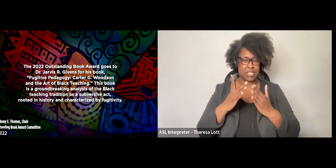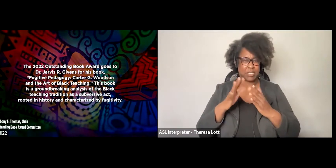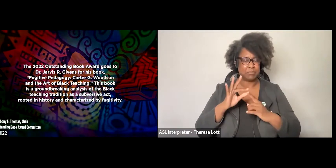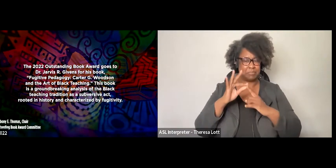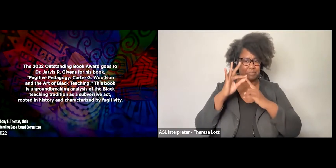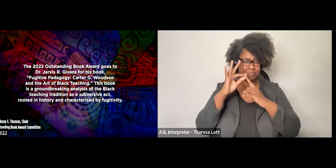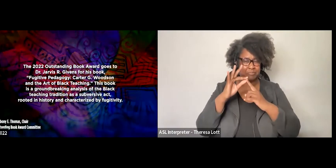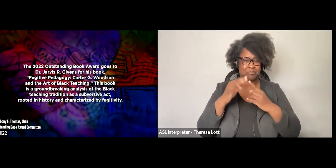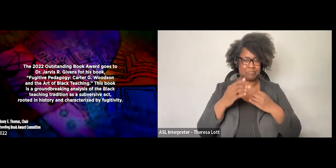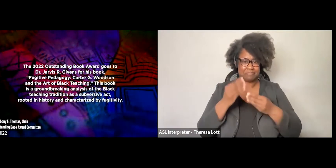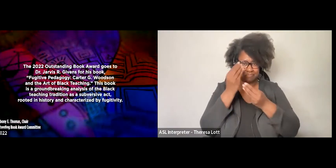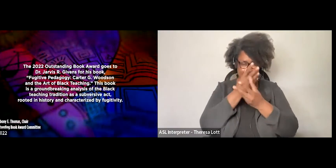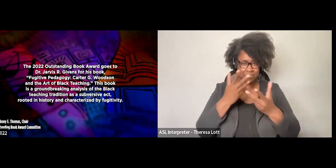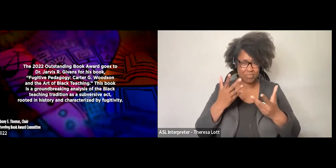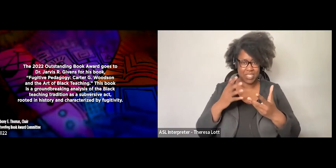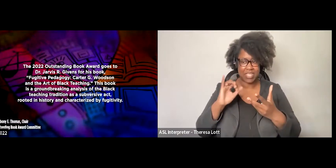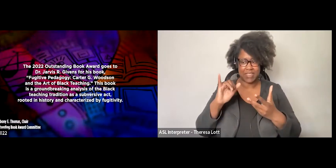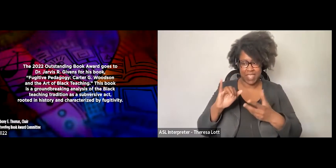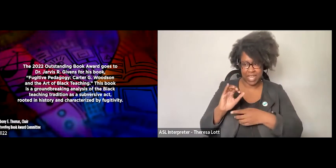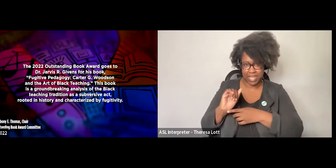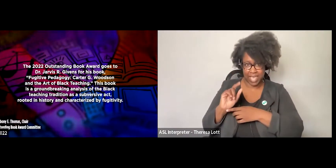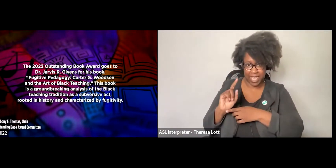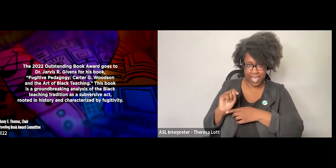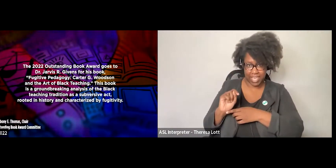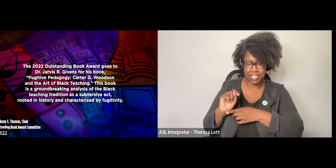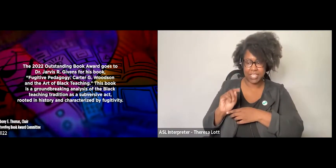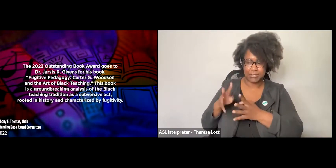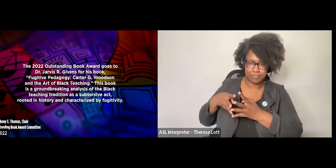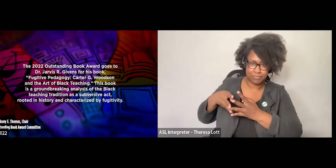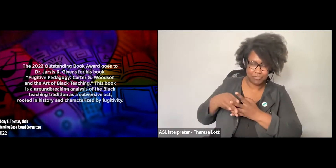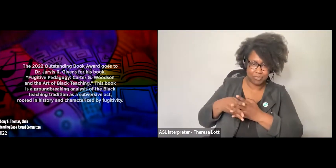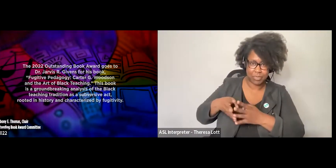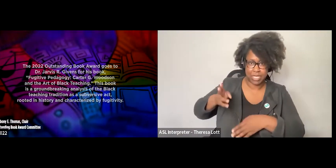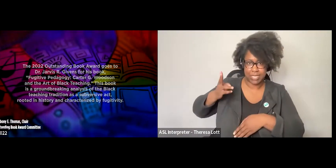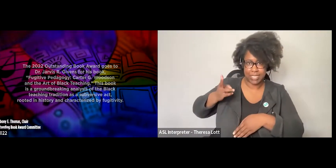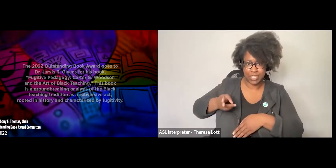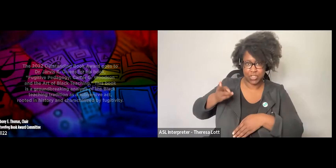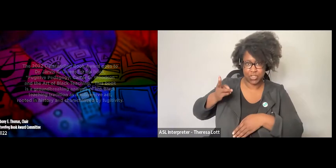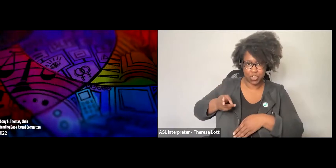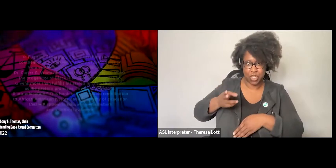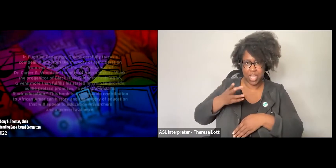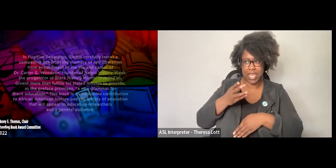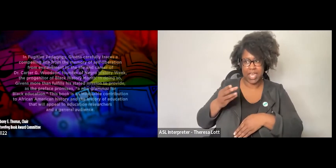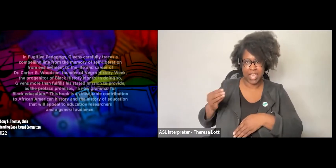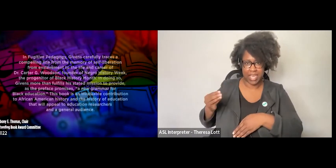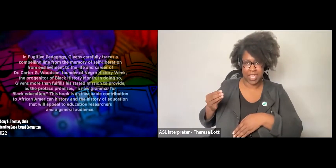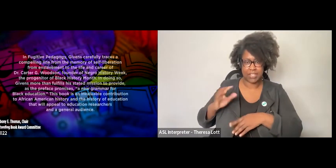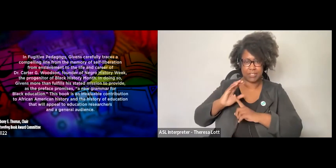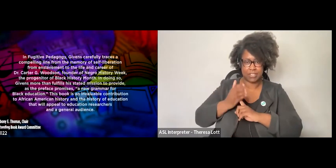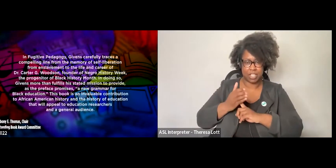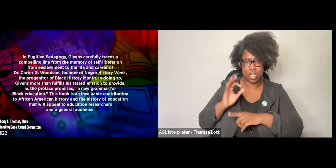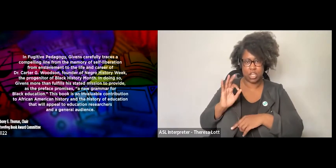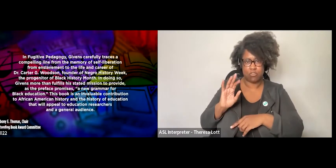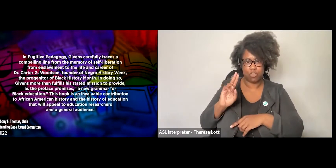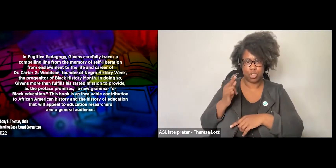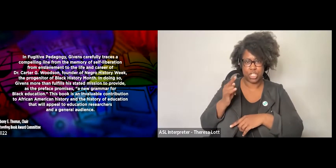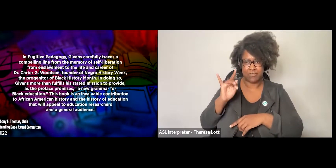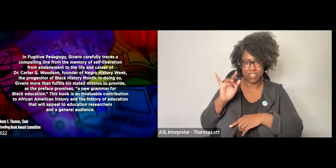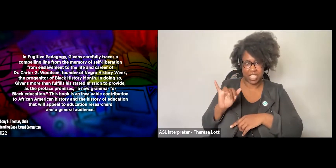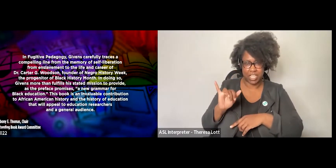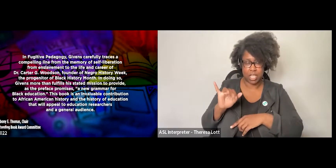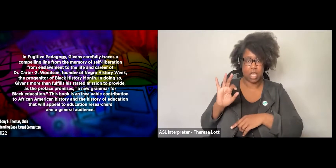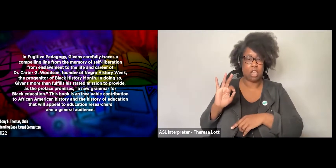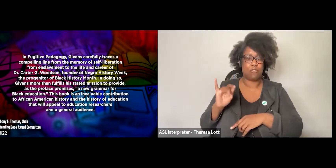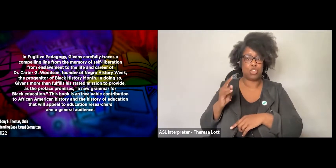a subversive act rooted in history and characterized by fugitivity. In Fugitive Pedagogy,